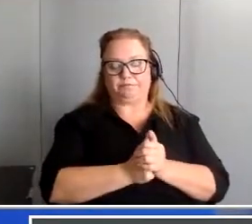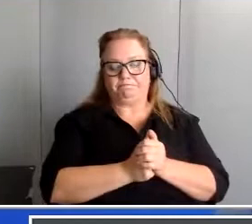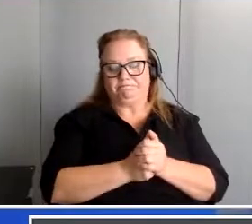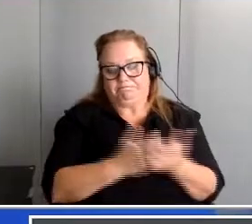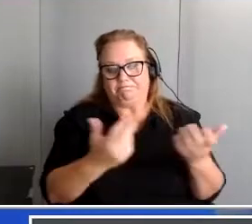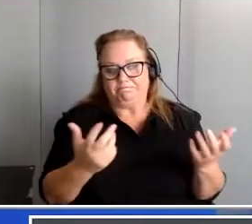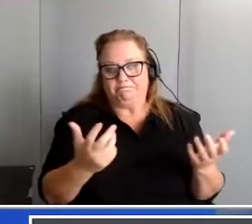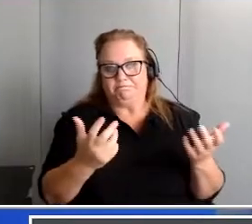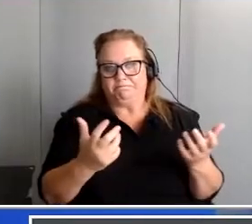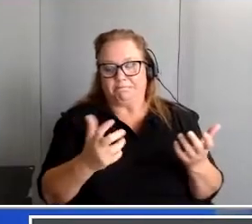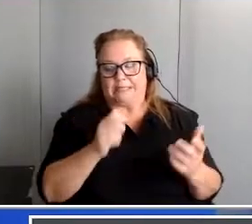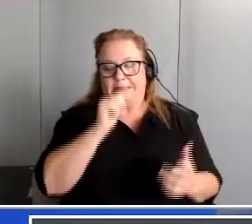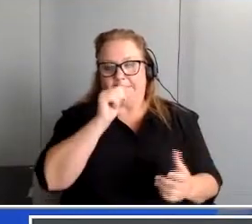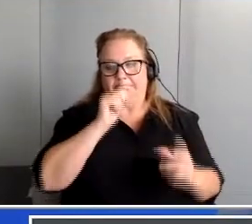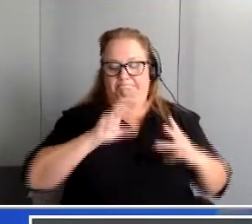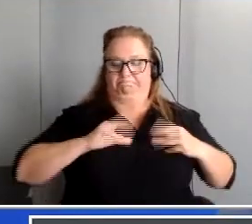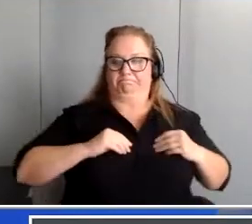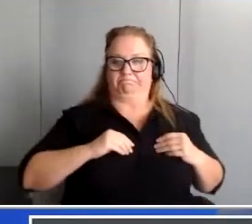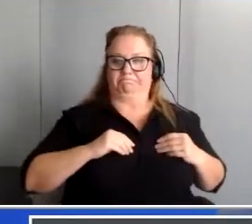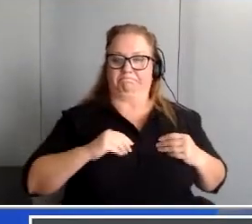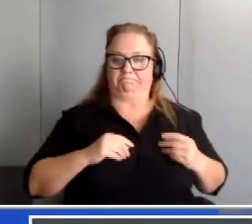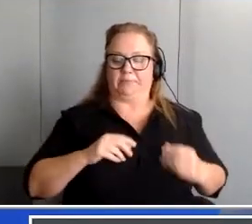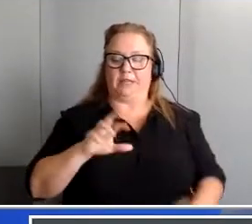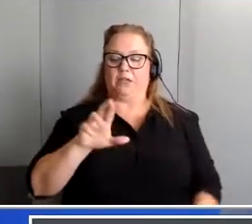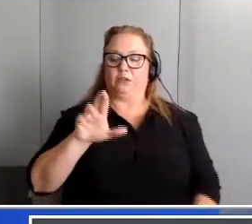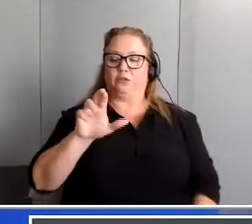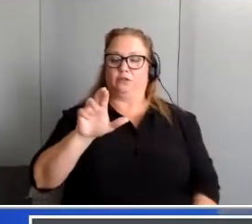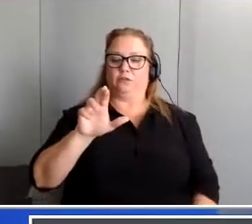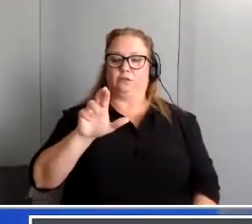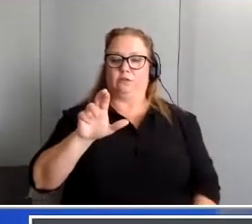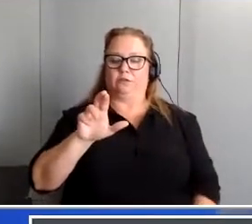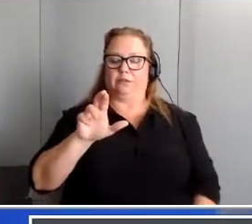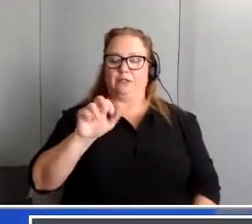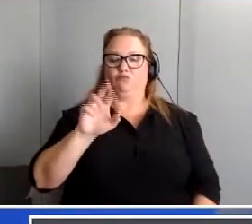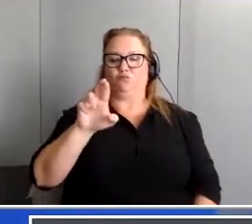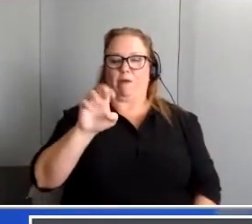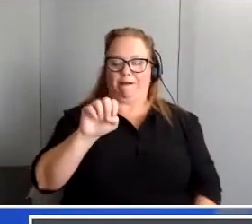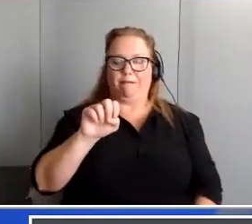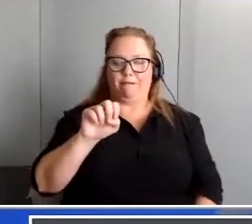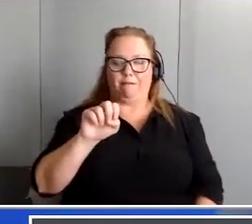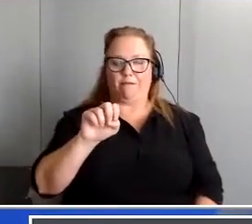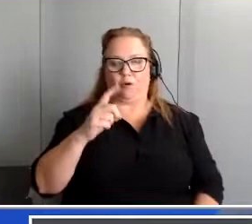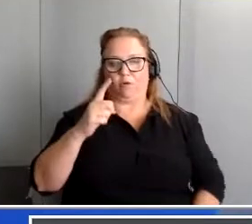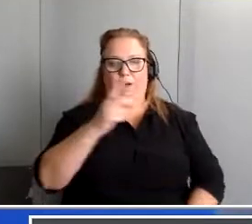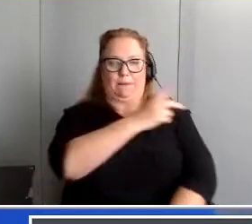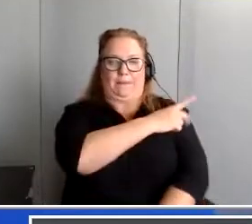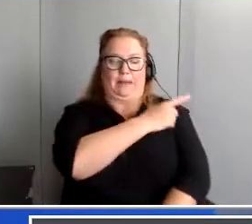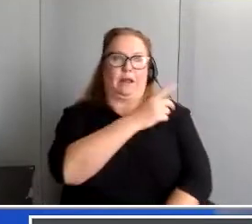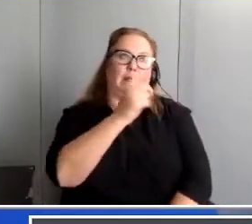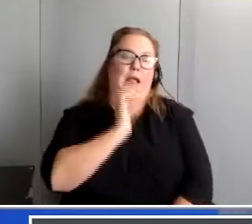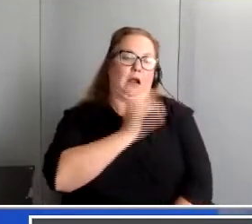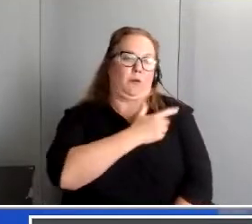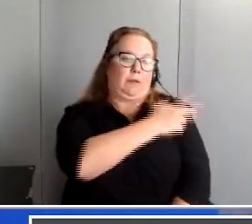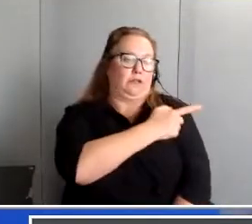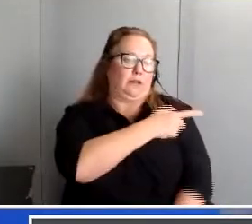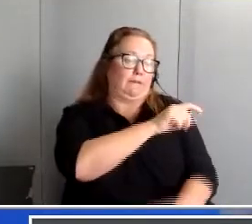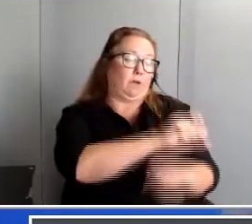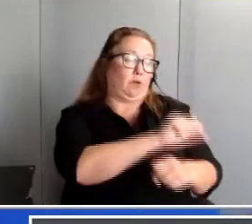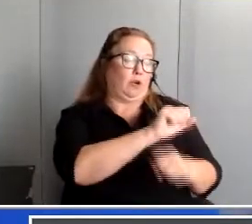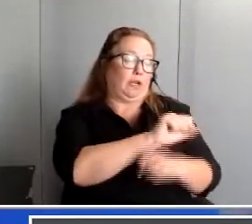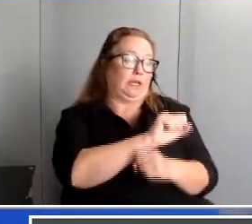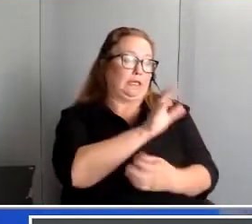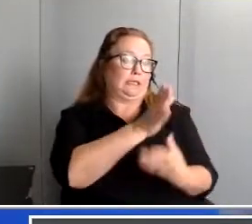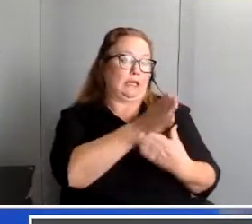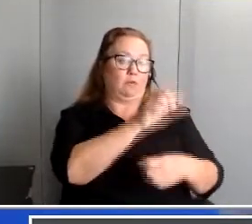very tolerable. Like, it's very rare, it's very uncommon for one of our patients to, if they're working, for instance, to need to stop